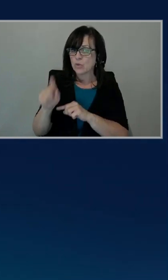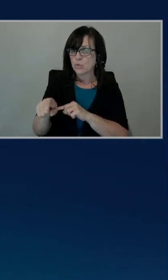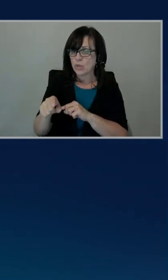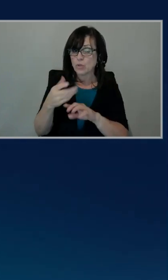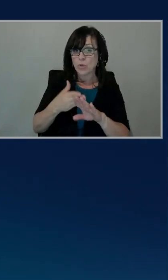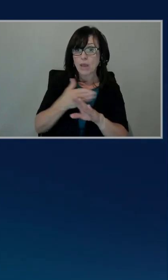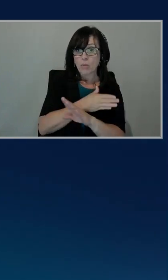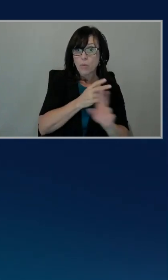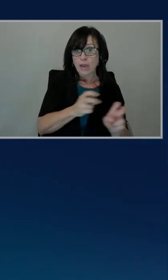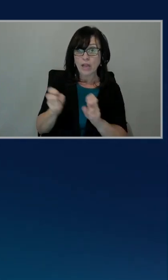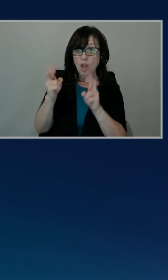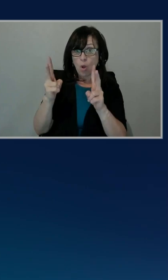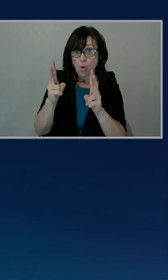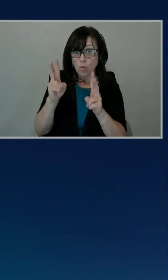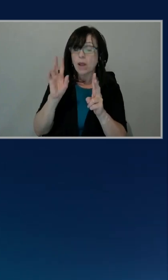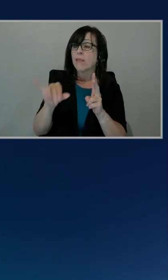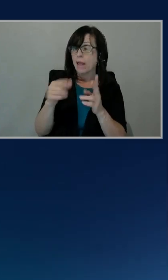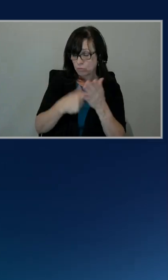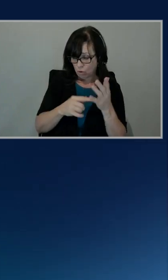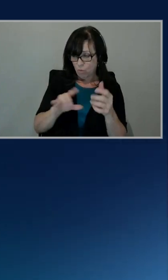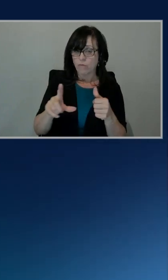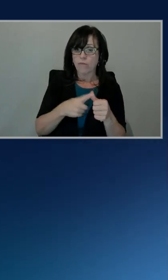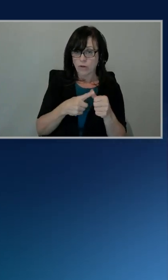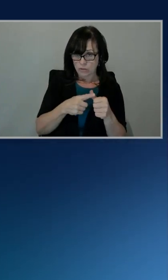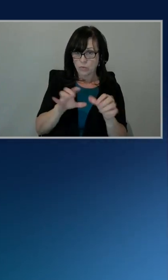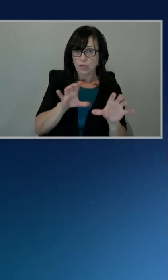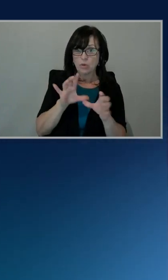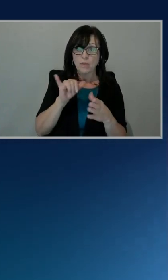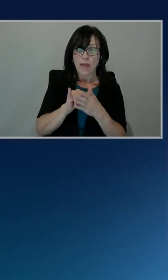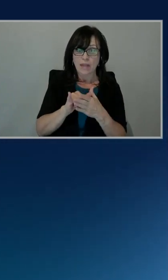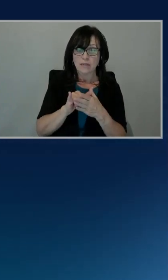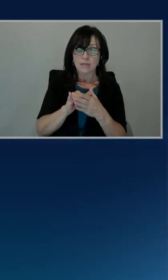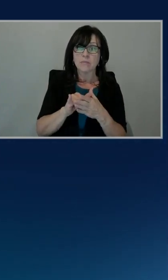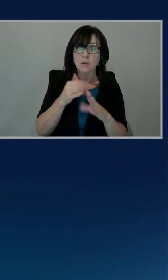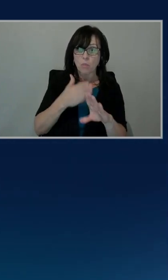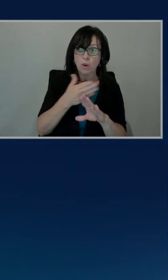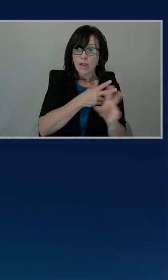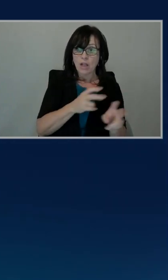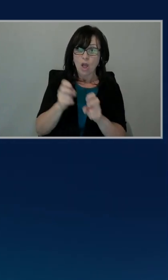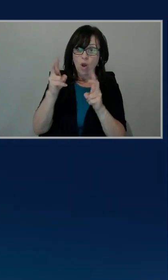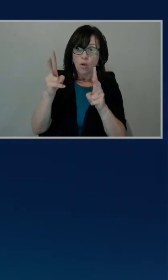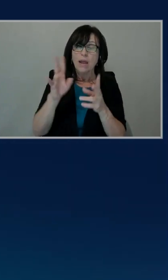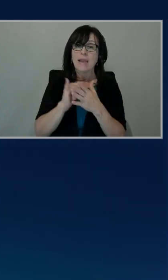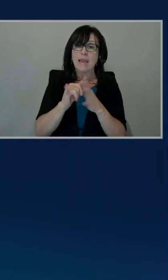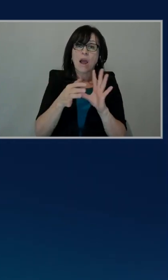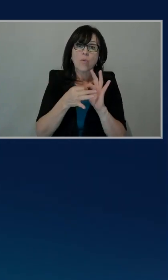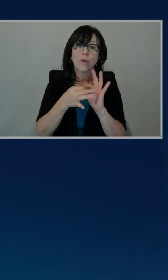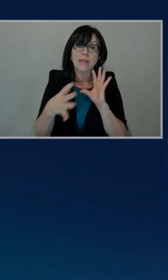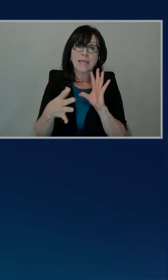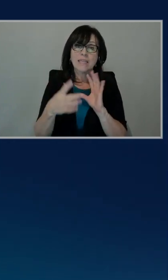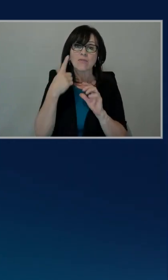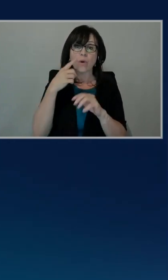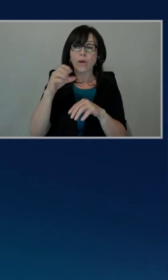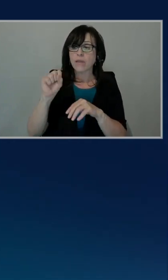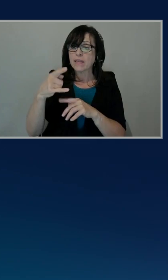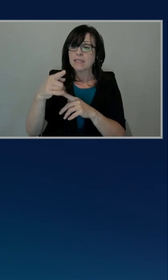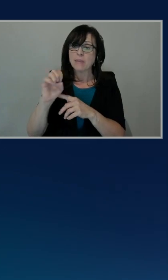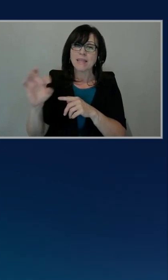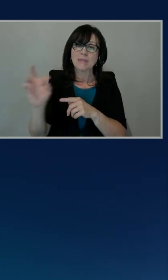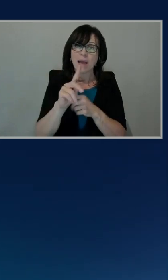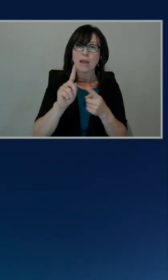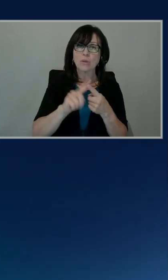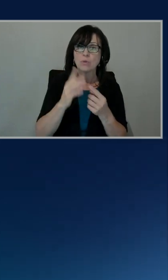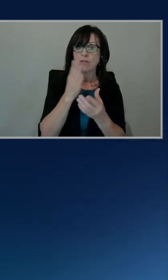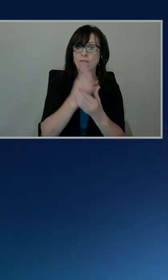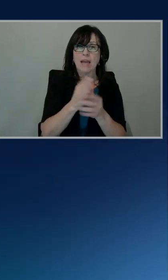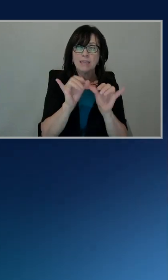first phase. We preload the data, and we do use the restore to preload the data, and now we use the release to give the space back to the file system. And that's what you see here in